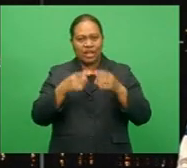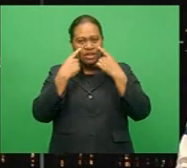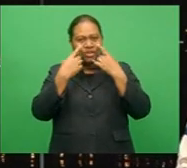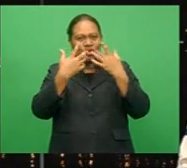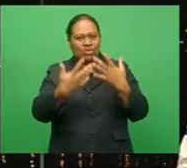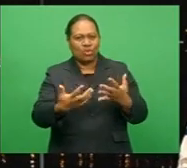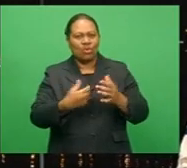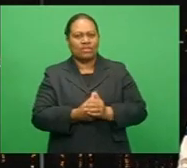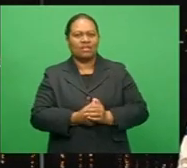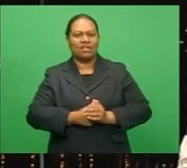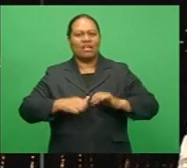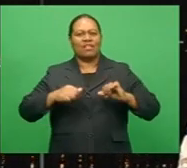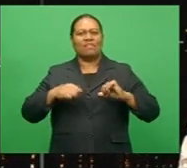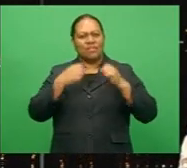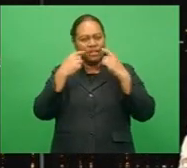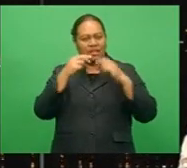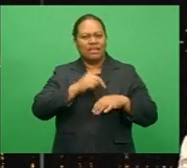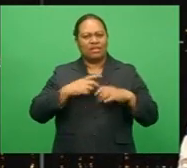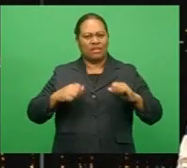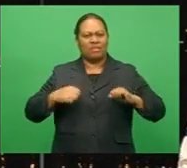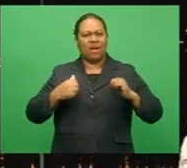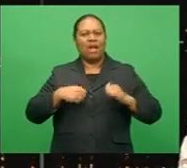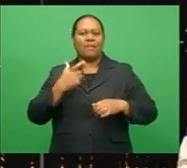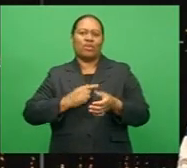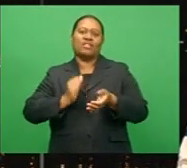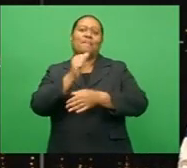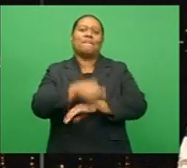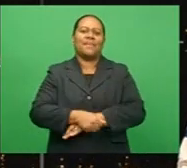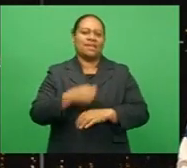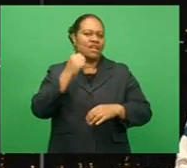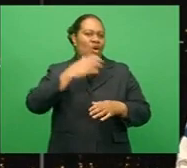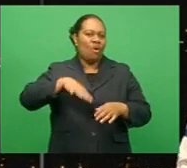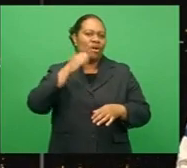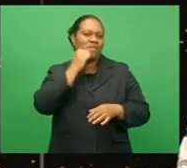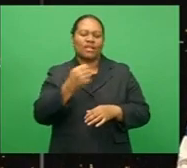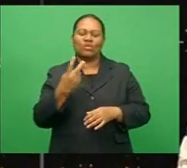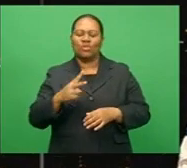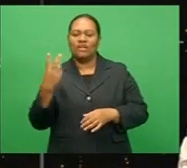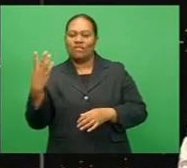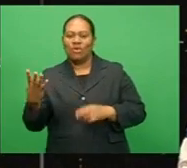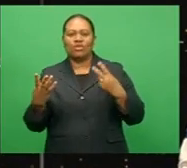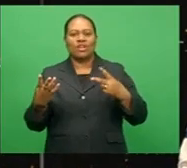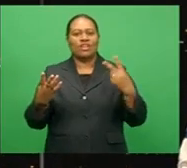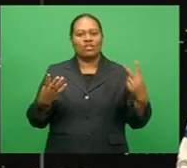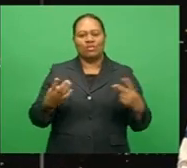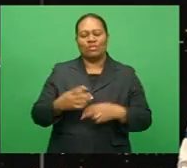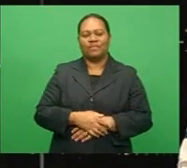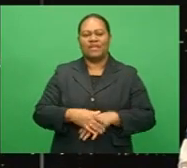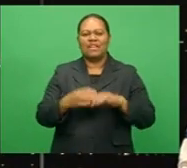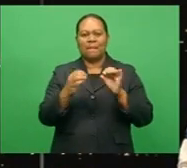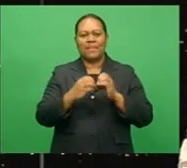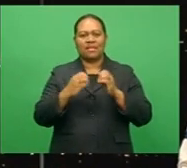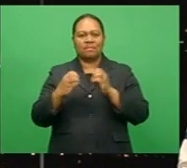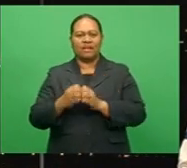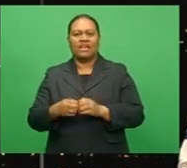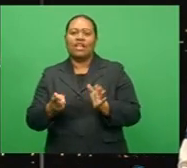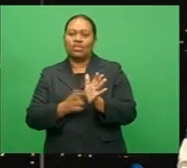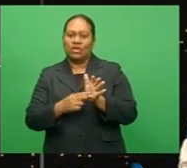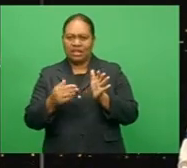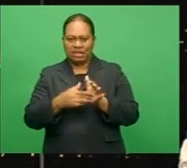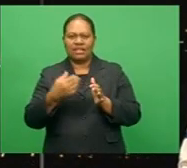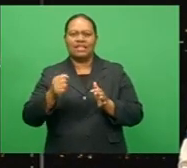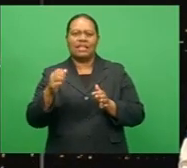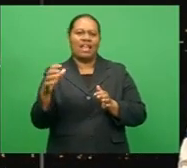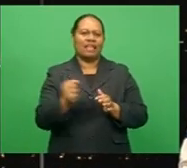sorely needed pride after narrowly downing the All Blacks 24-22 in the Bledisloe Cup in Brisbane. New Zealand will still take the